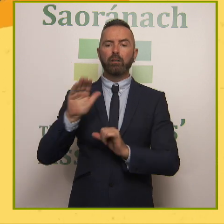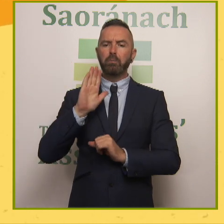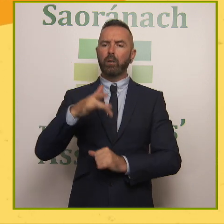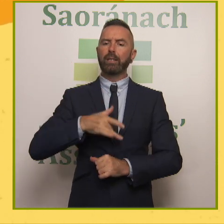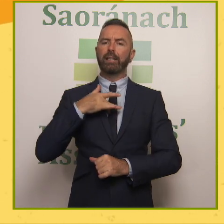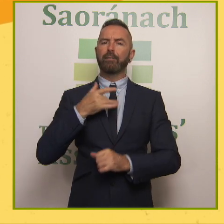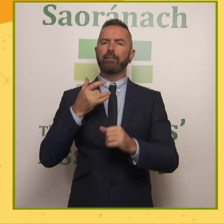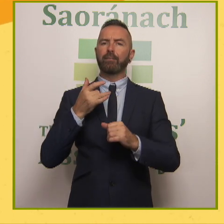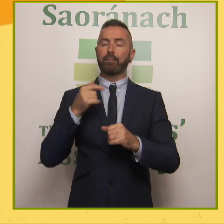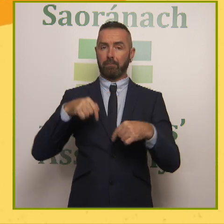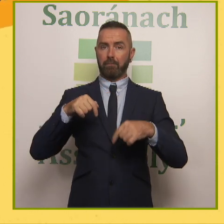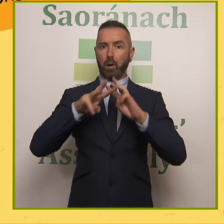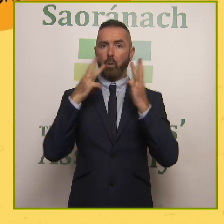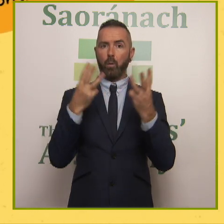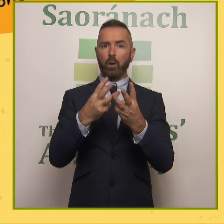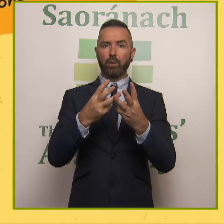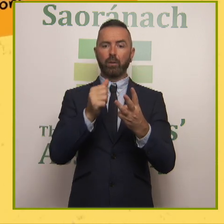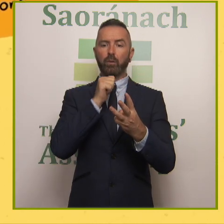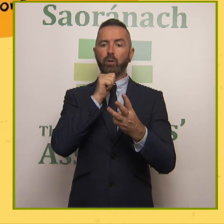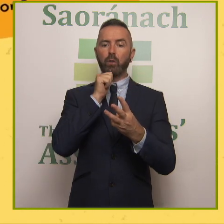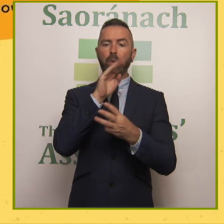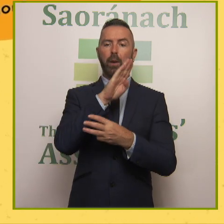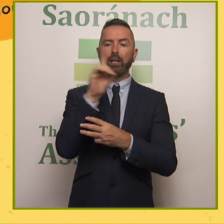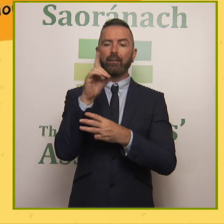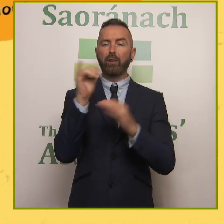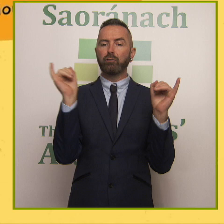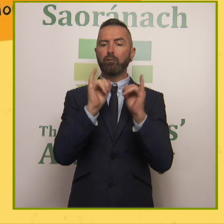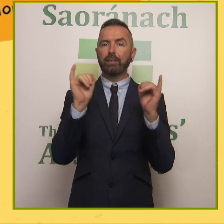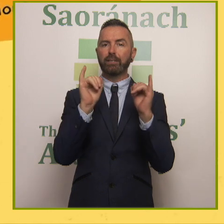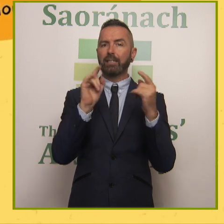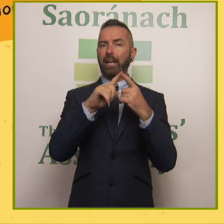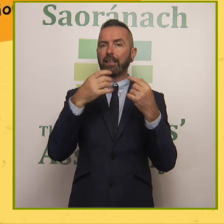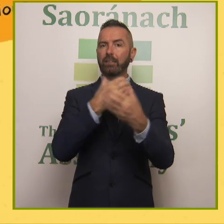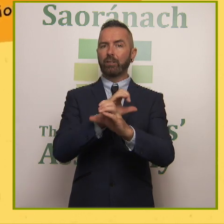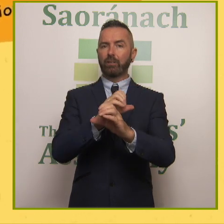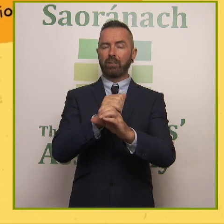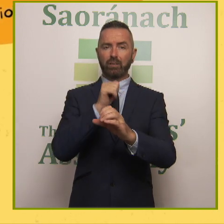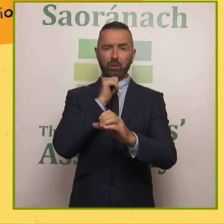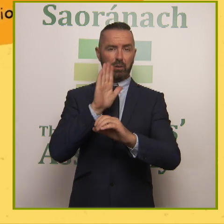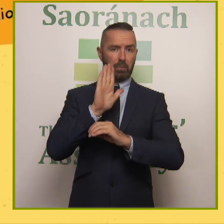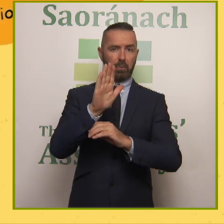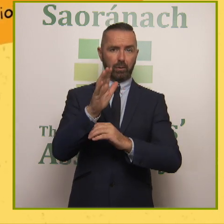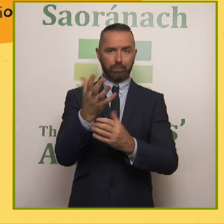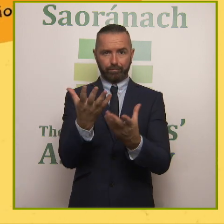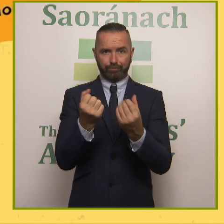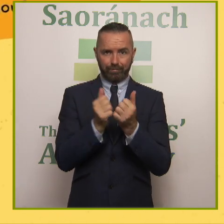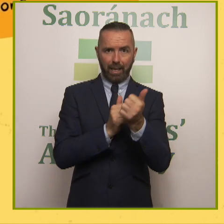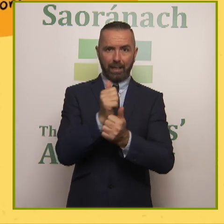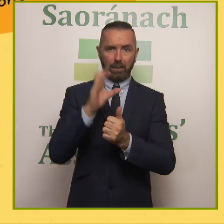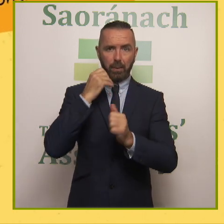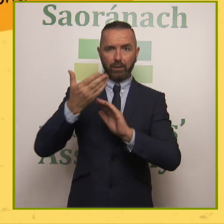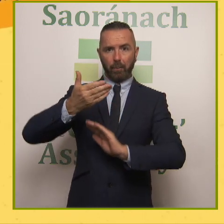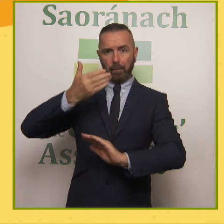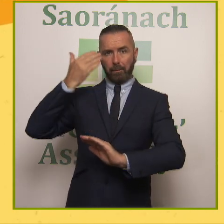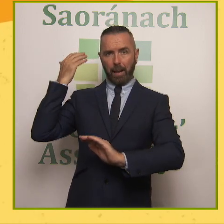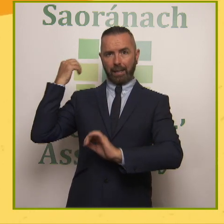live in a world where there isn't a biodiversity crisis and where children don't have to take action because of the inaction of past